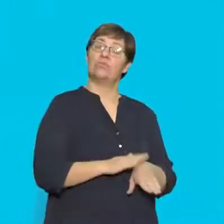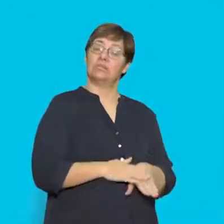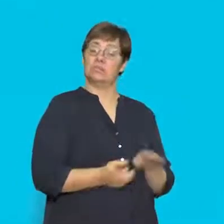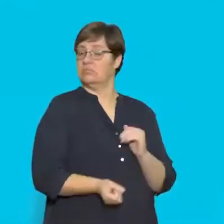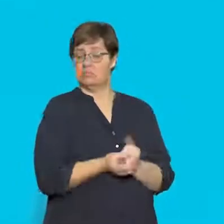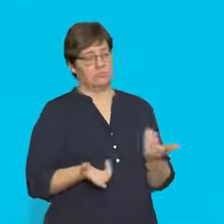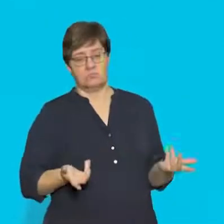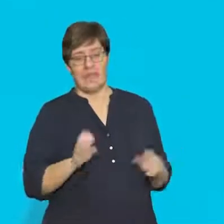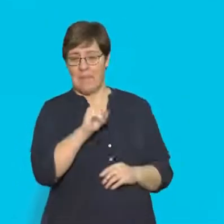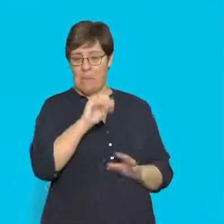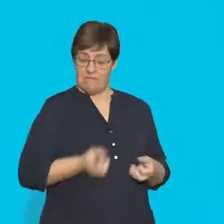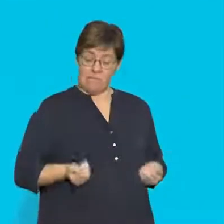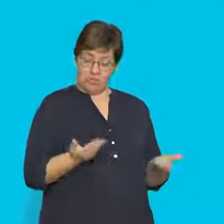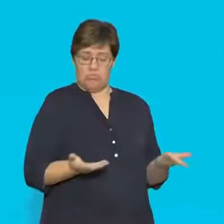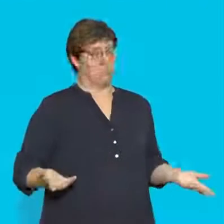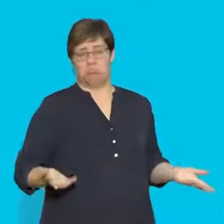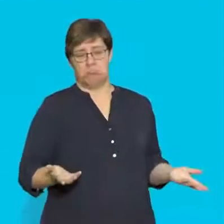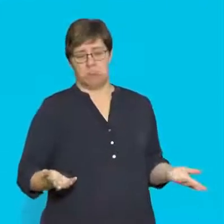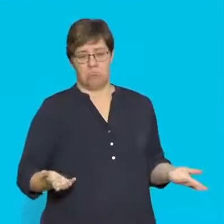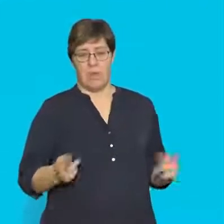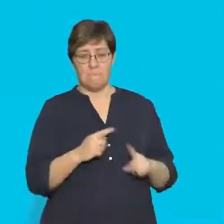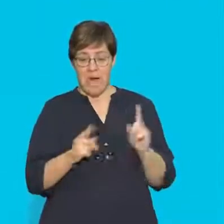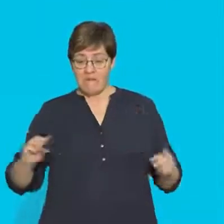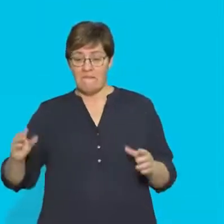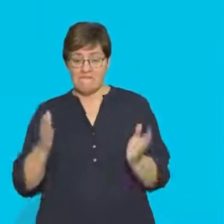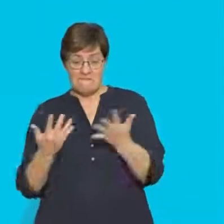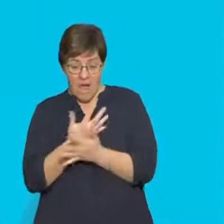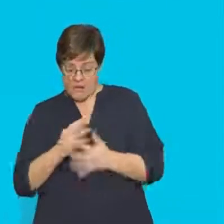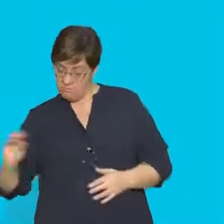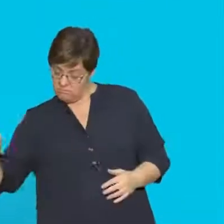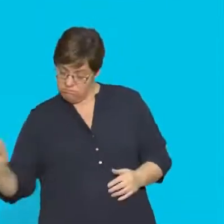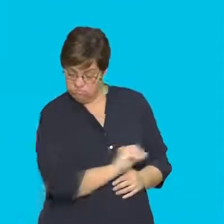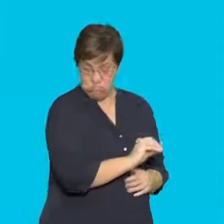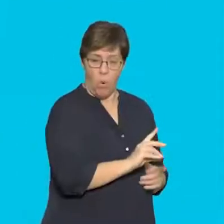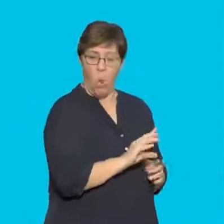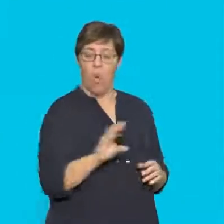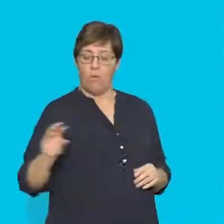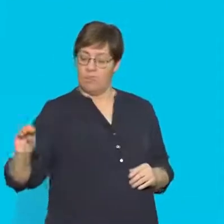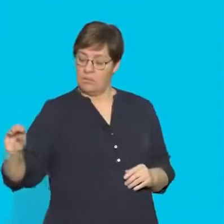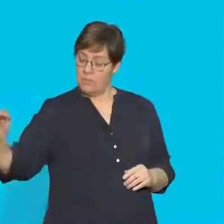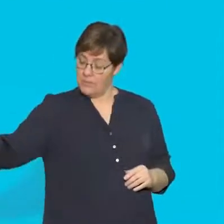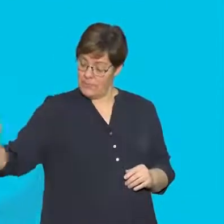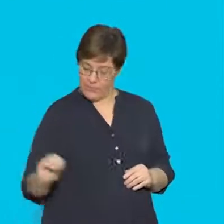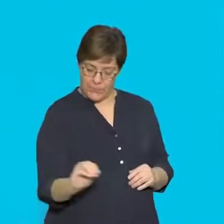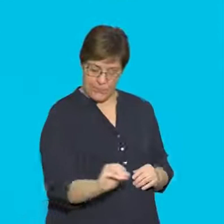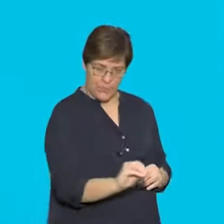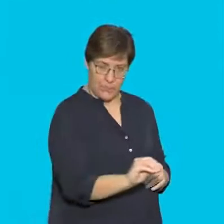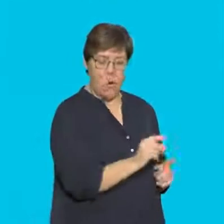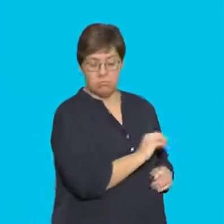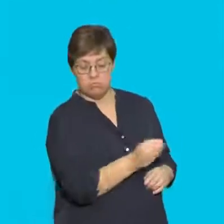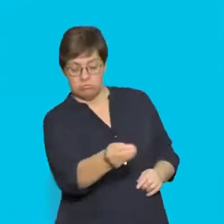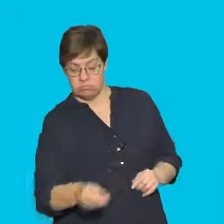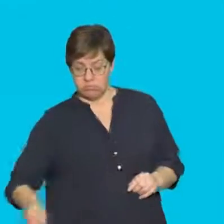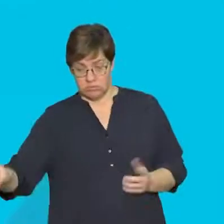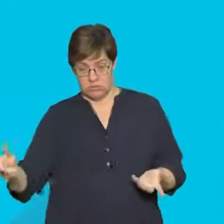EMF. But if it's speeding up or slowing down or changing direction, well,